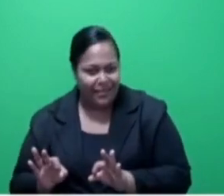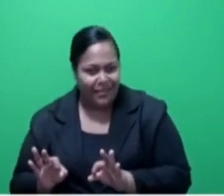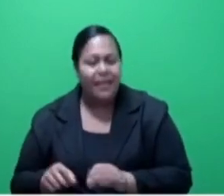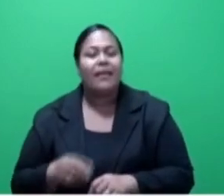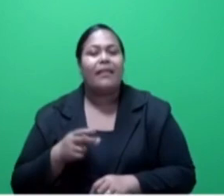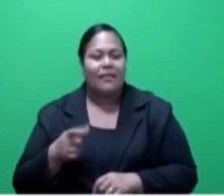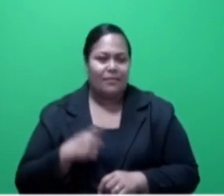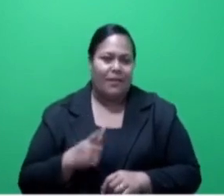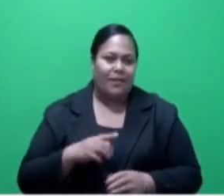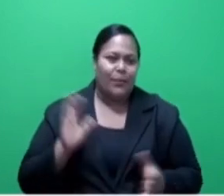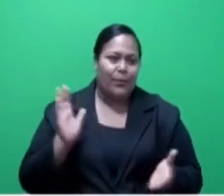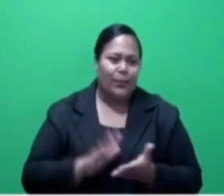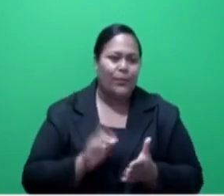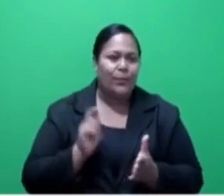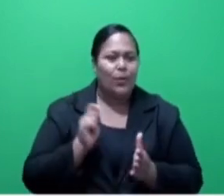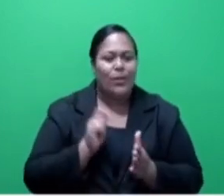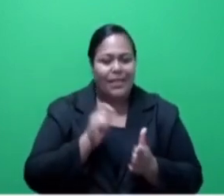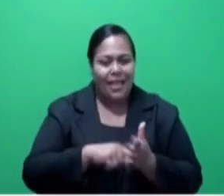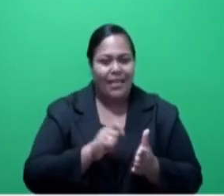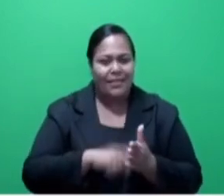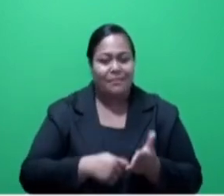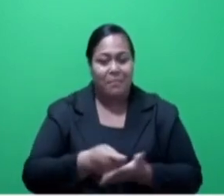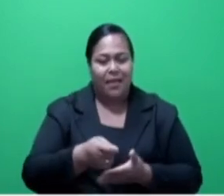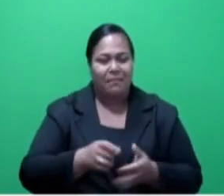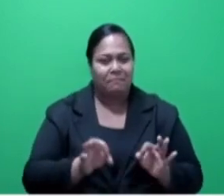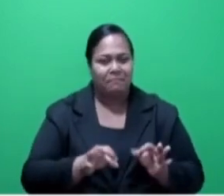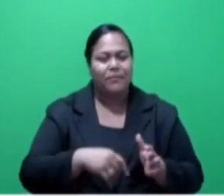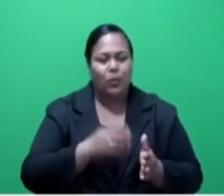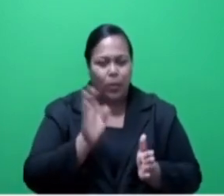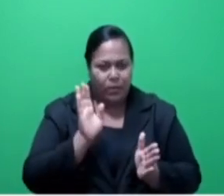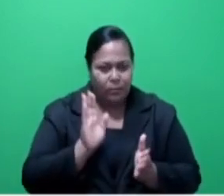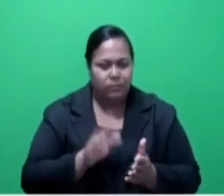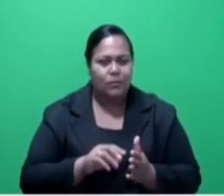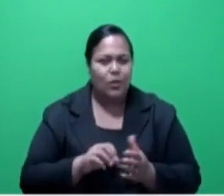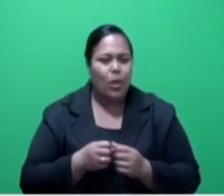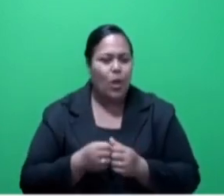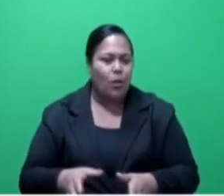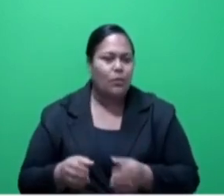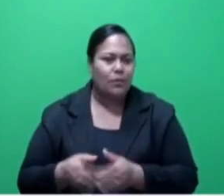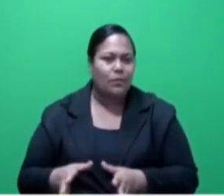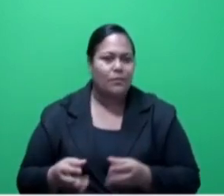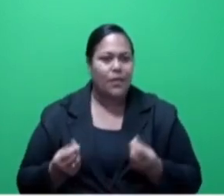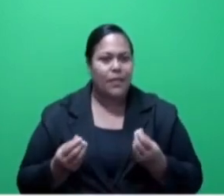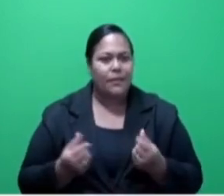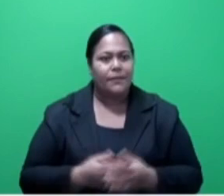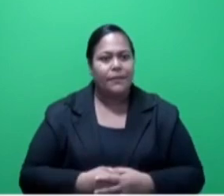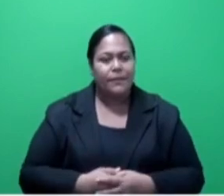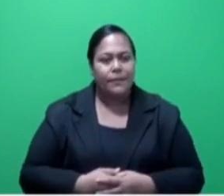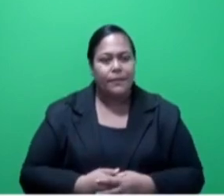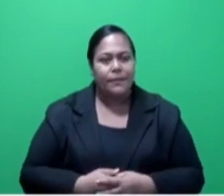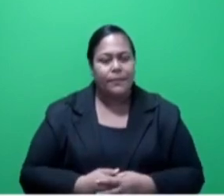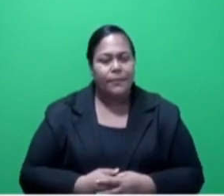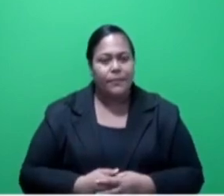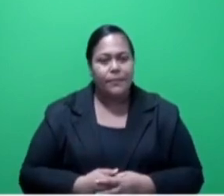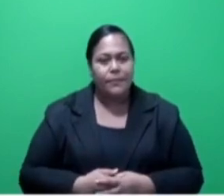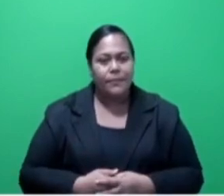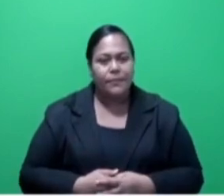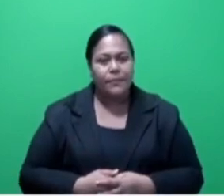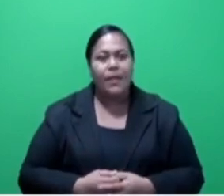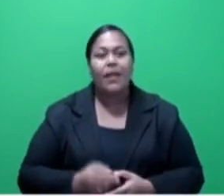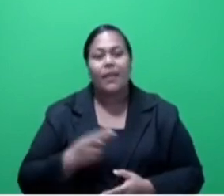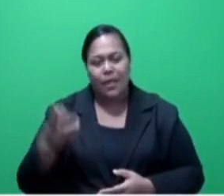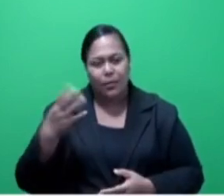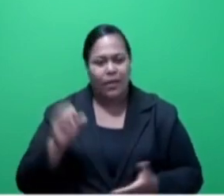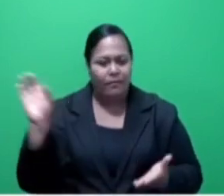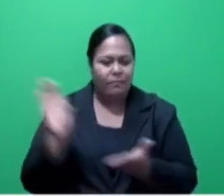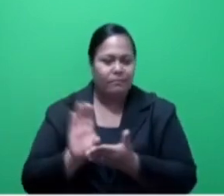tax revenue. That's a fact. During the same period, we had other new non-inflows like budget support grants and